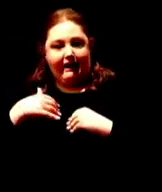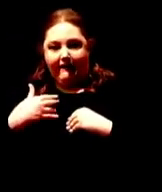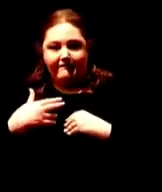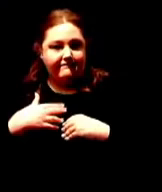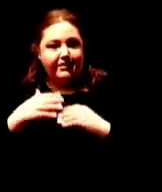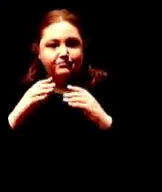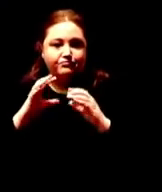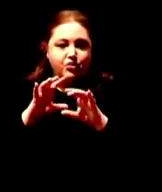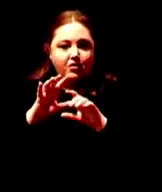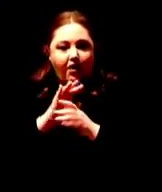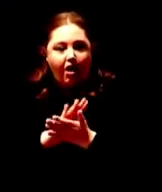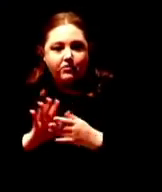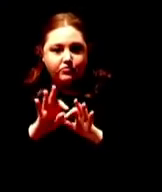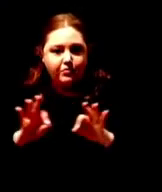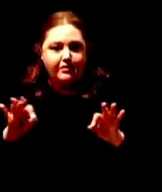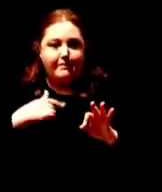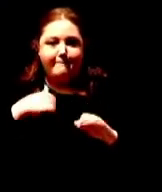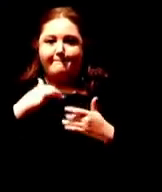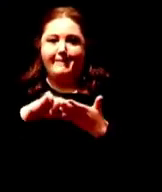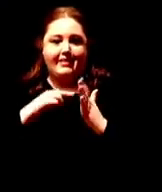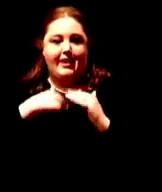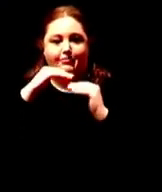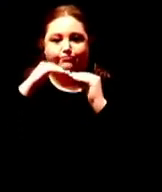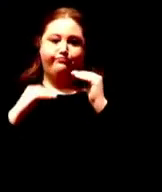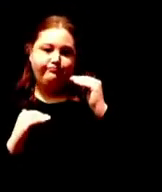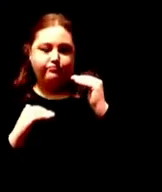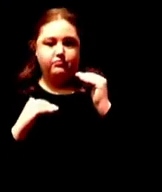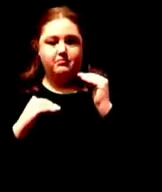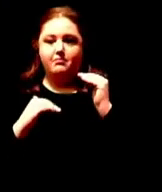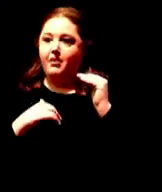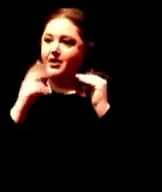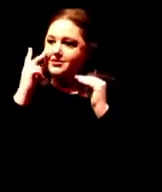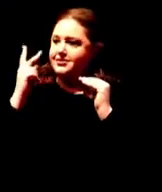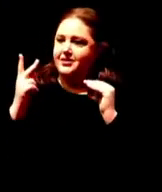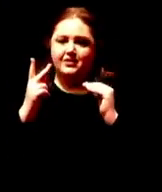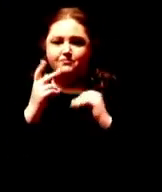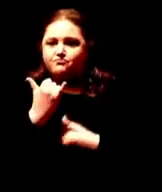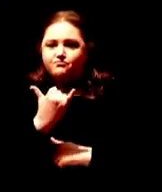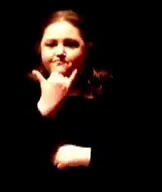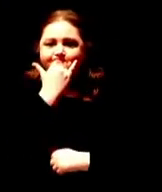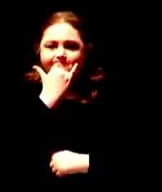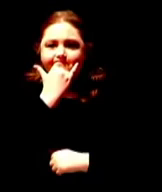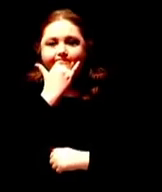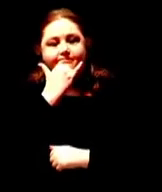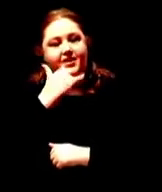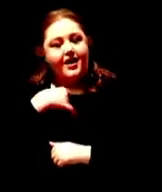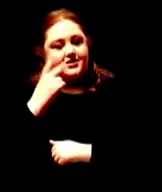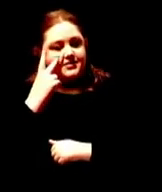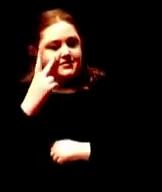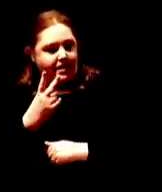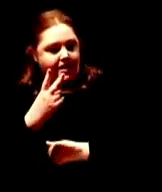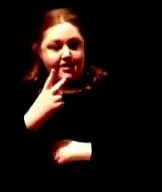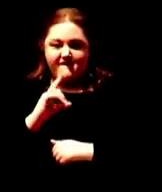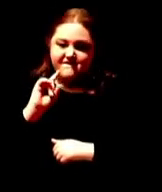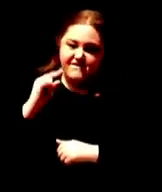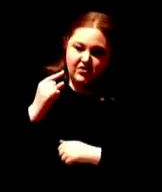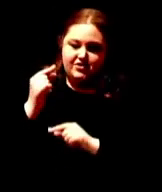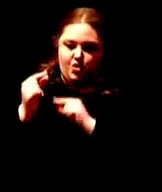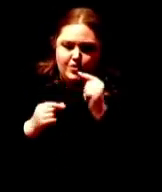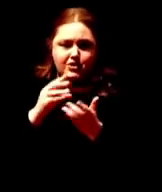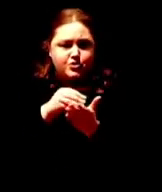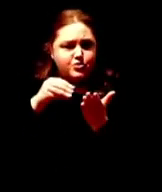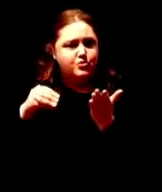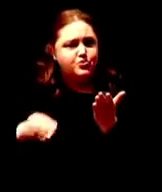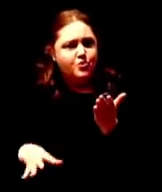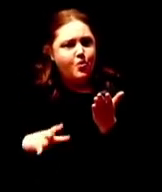education, that made me lesser. But I soon discovered that this was not true. I discovered that being a first-generation student